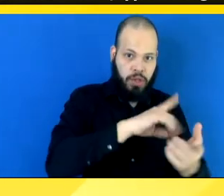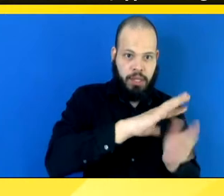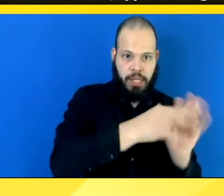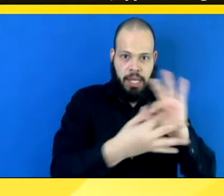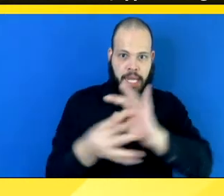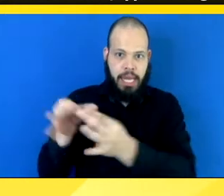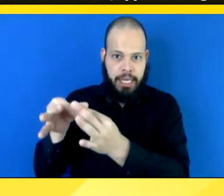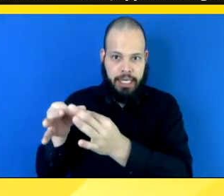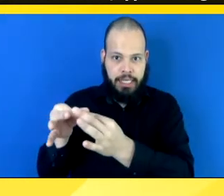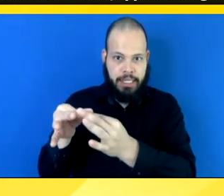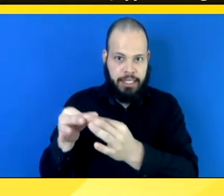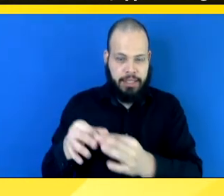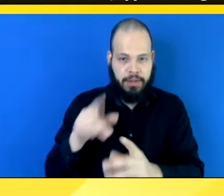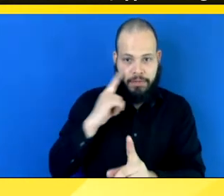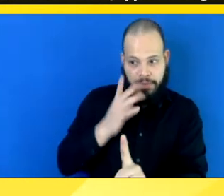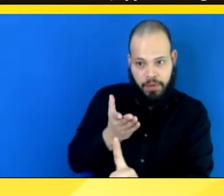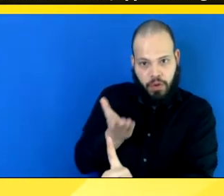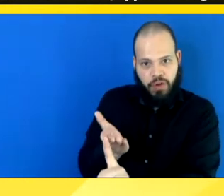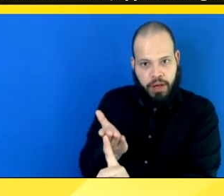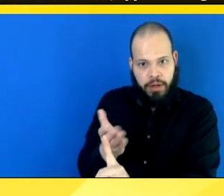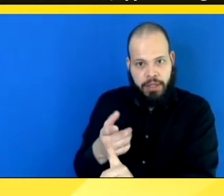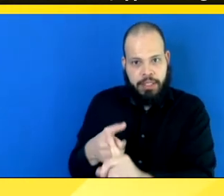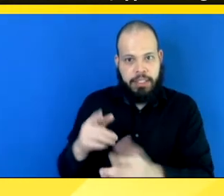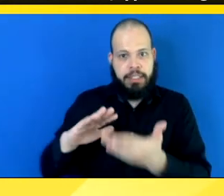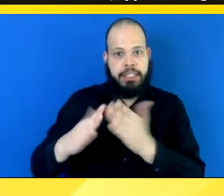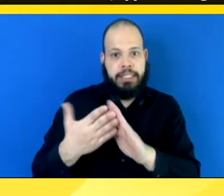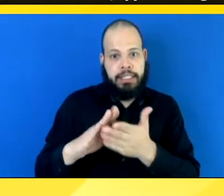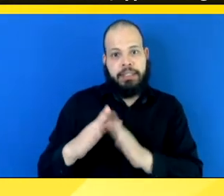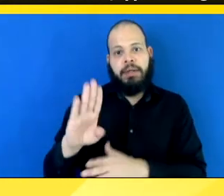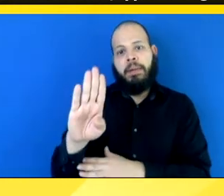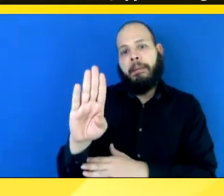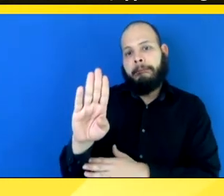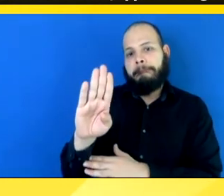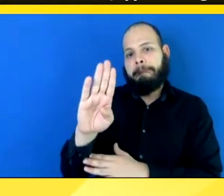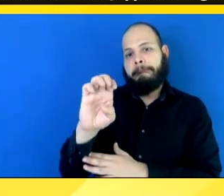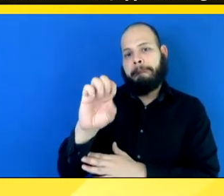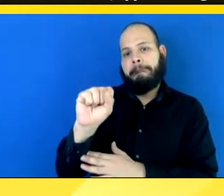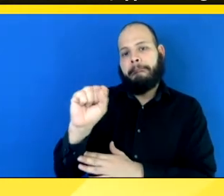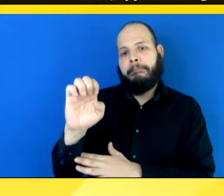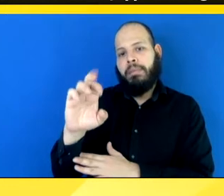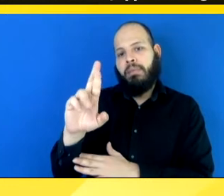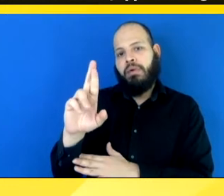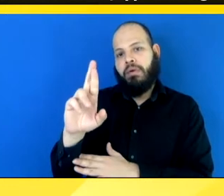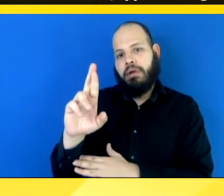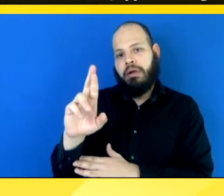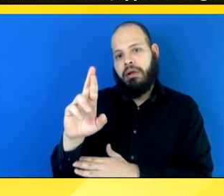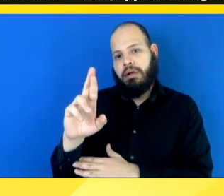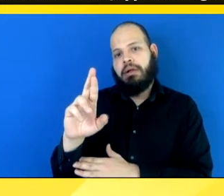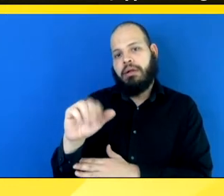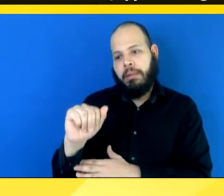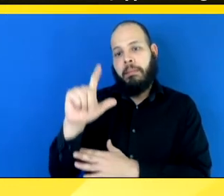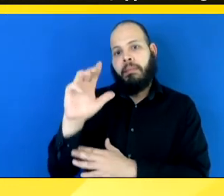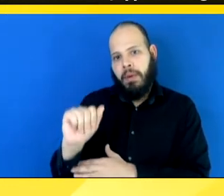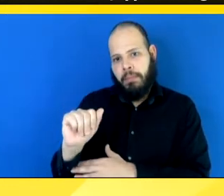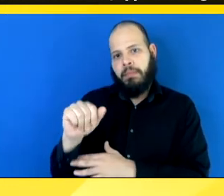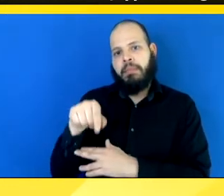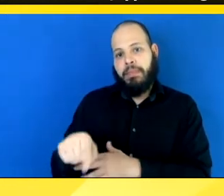single working family in our nation. And your courage lifts up every one of us. And